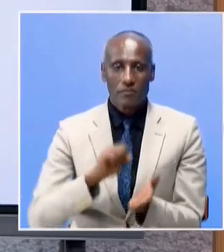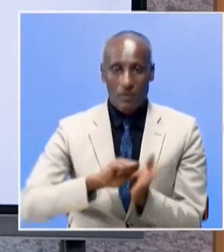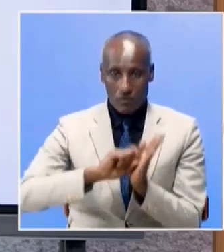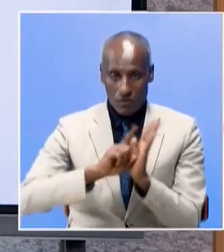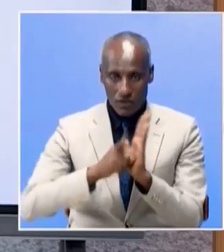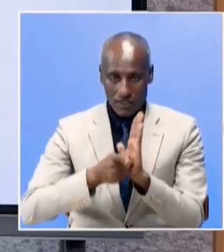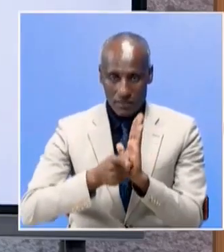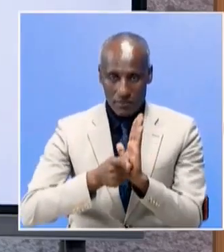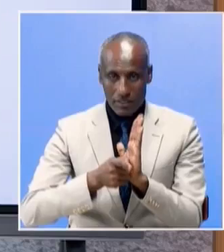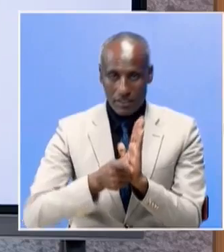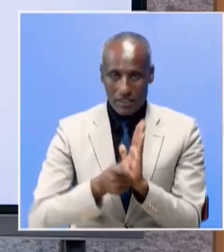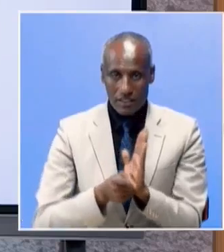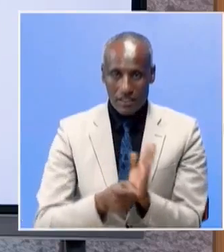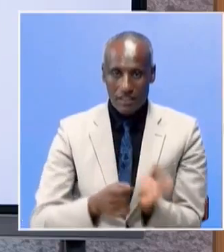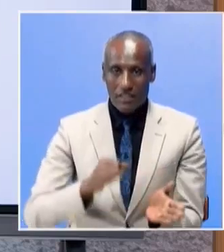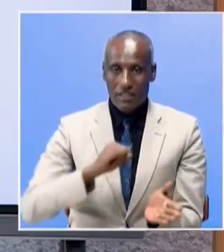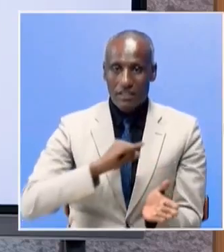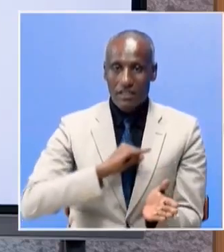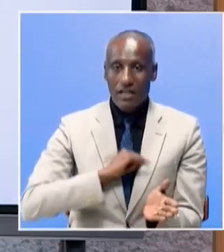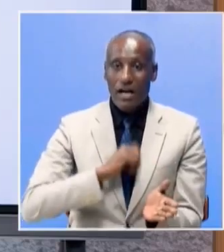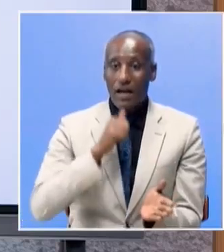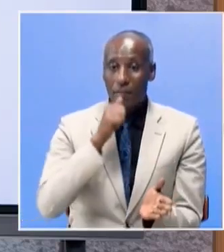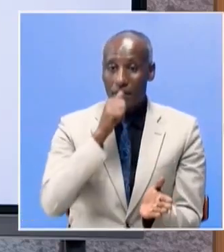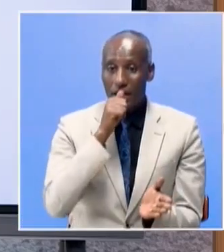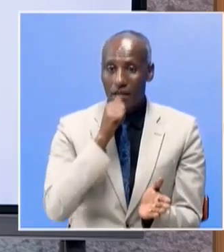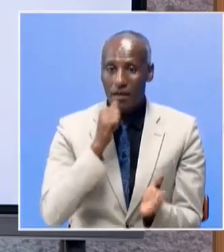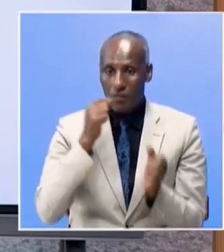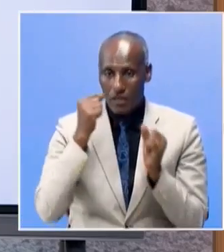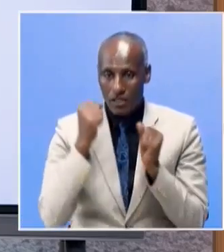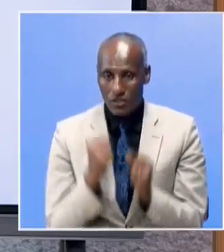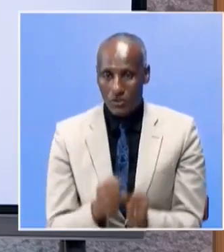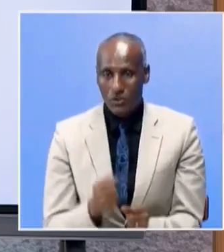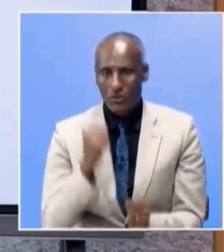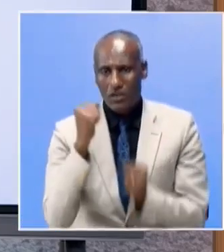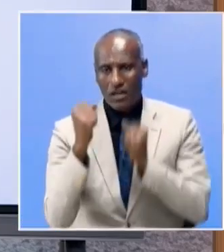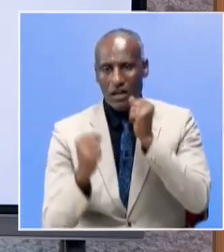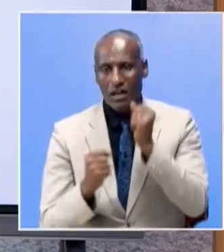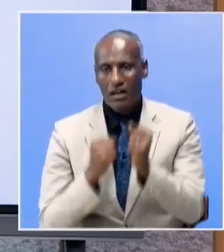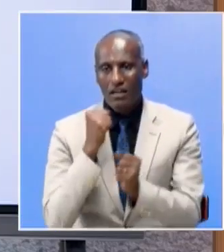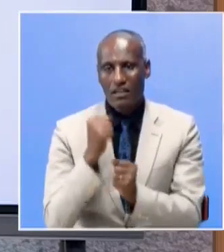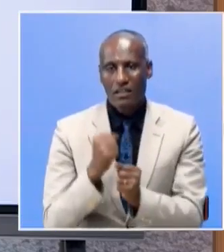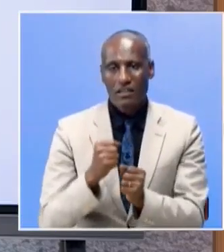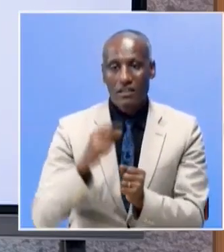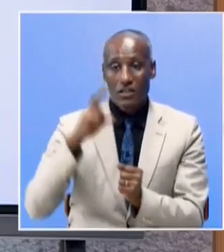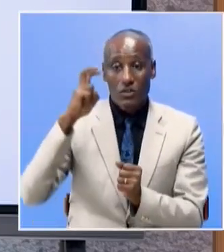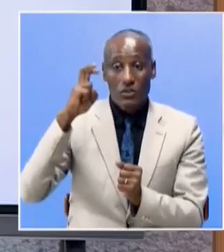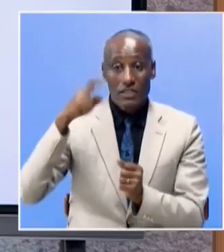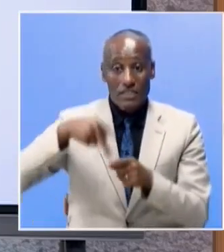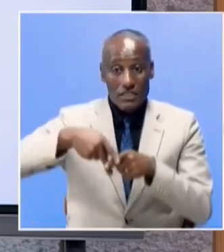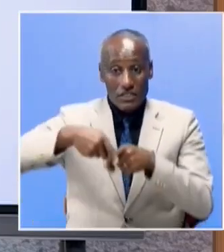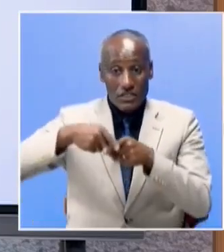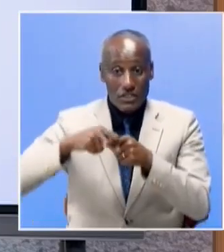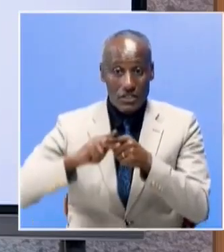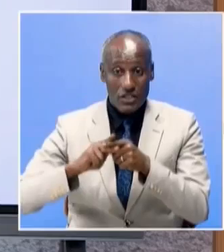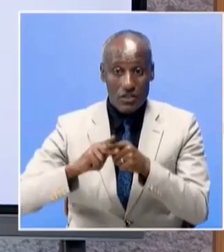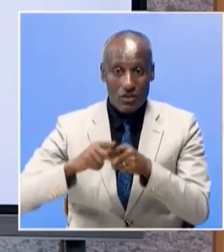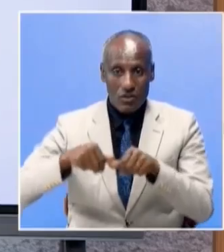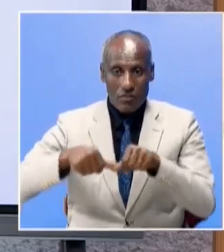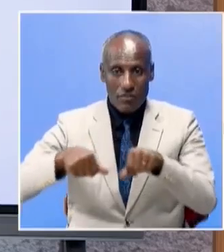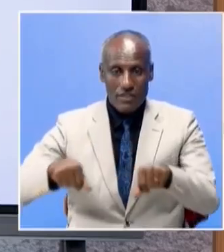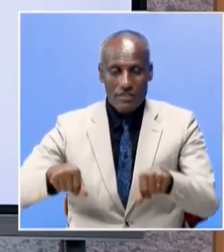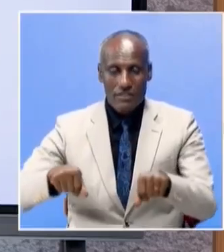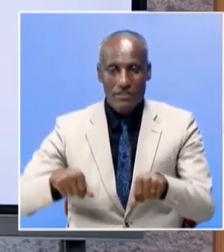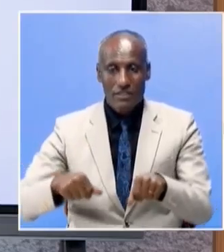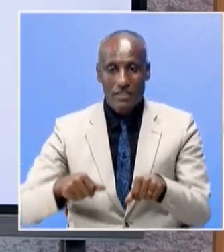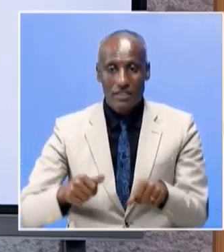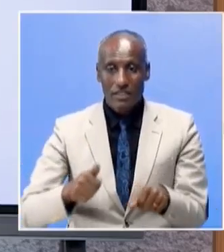example, you can say, I am able to run 20 kilometers. Here, I'm